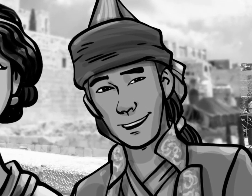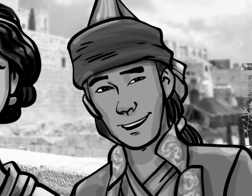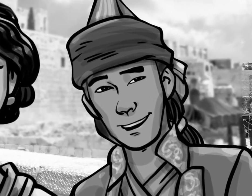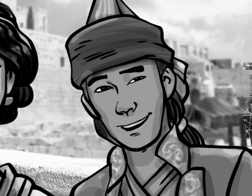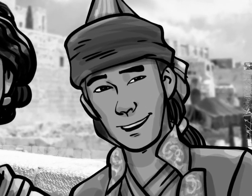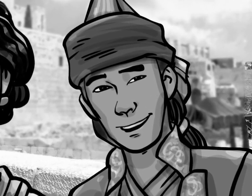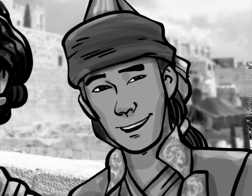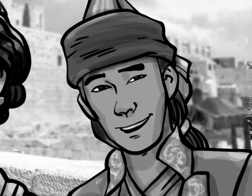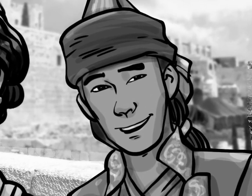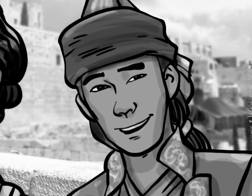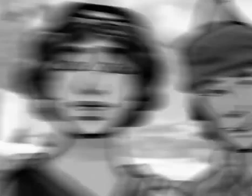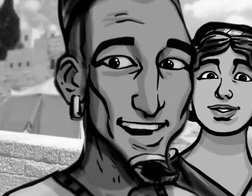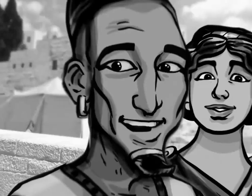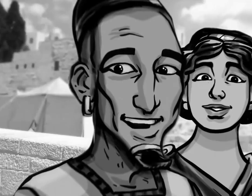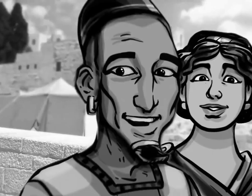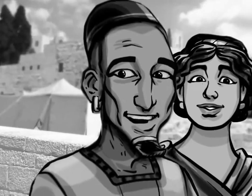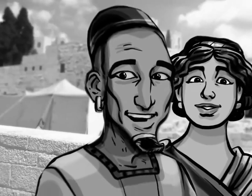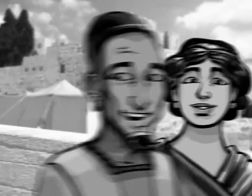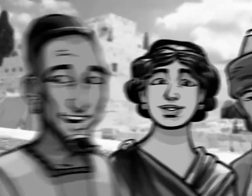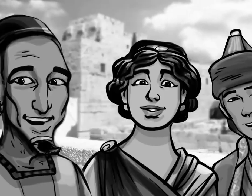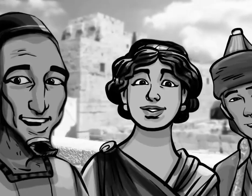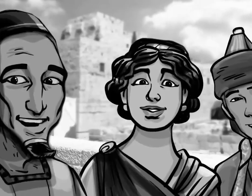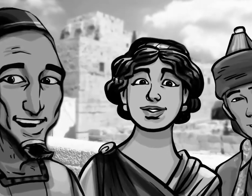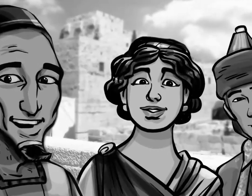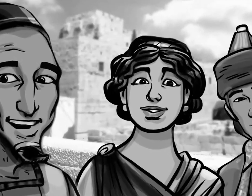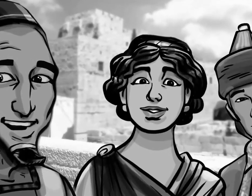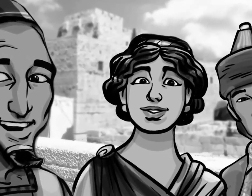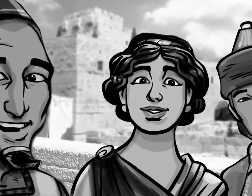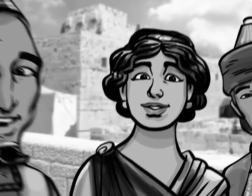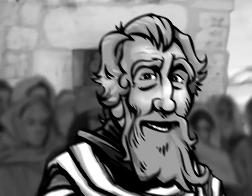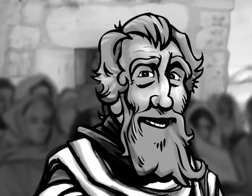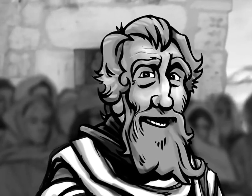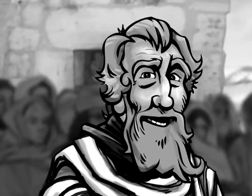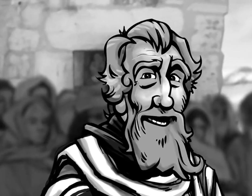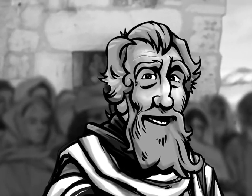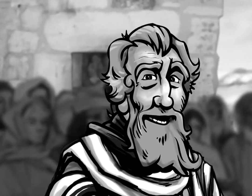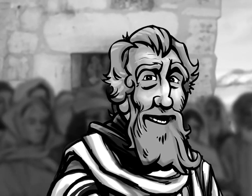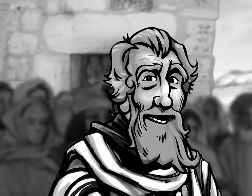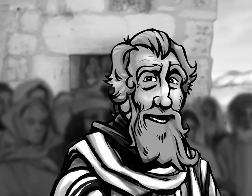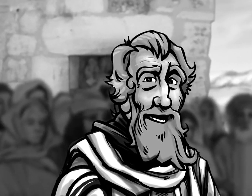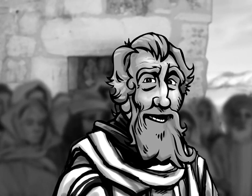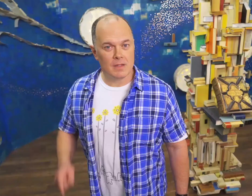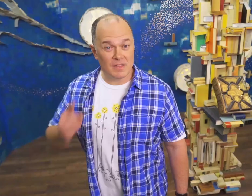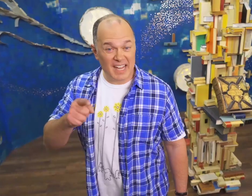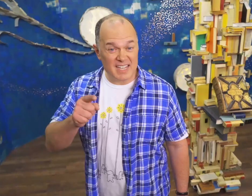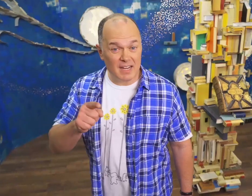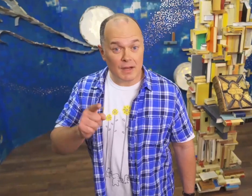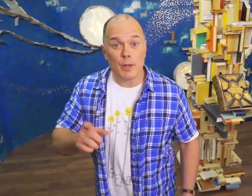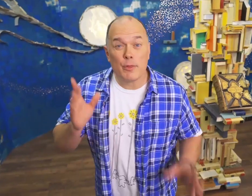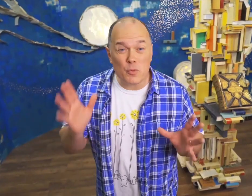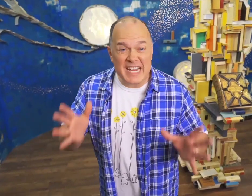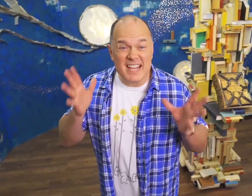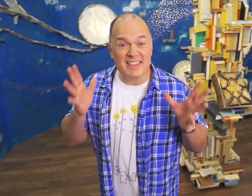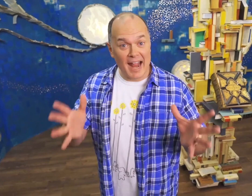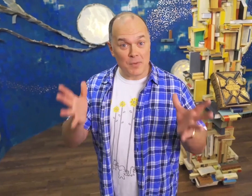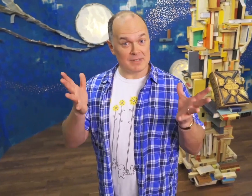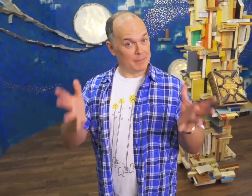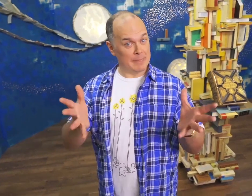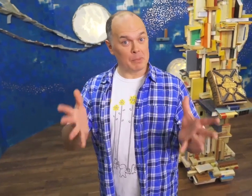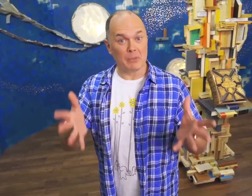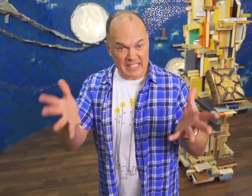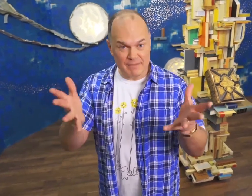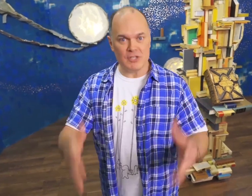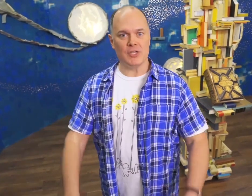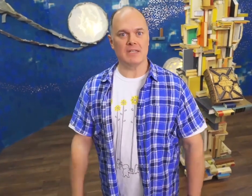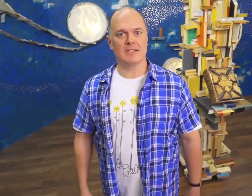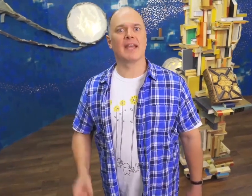I want to be baptized. Me too. Me three. Then let's get started. That day, 3,000